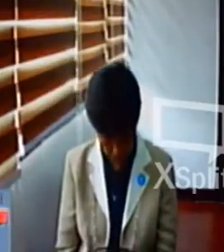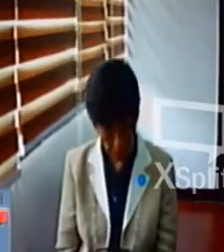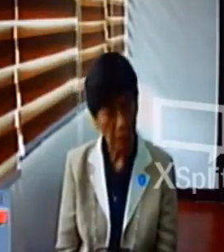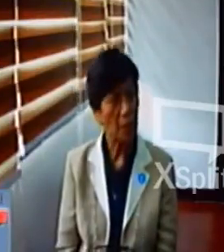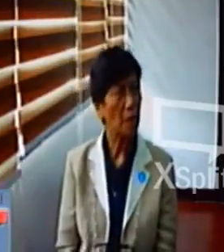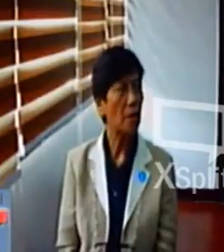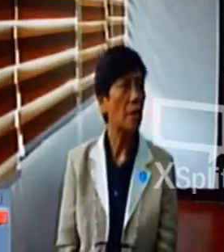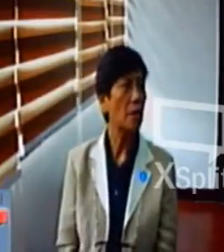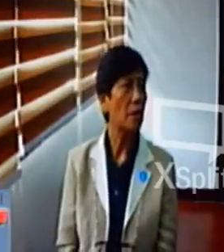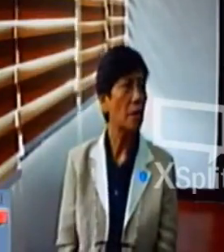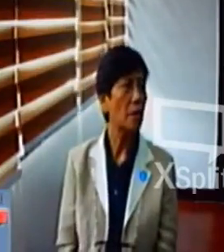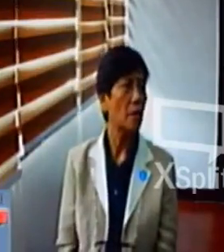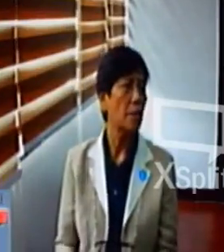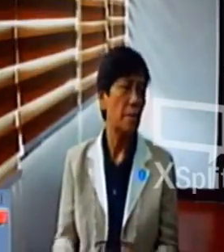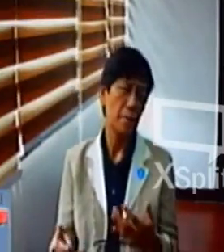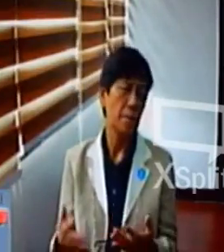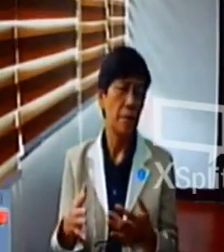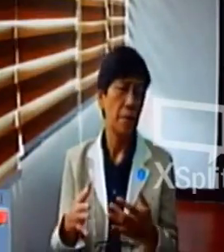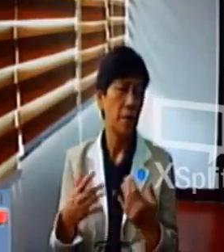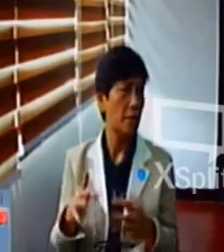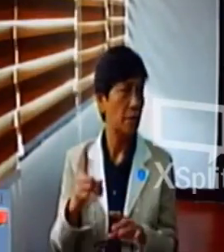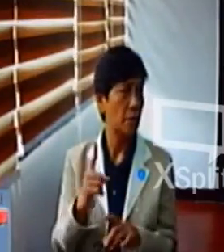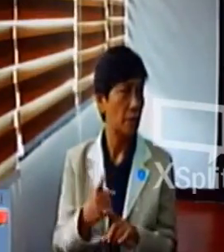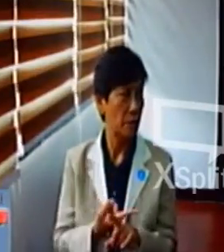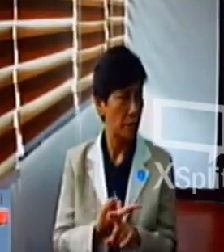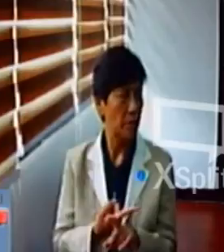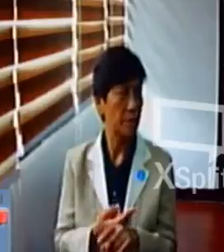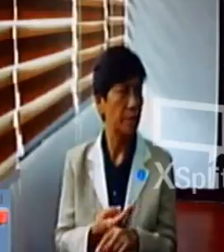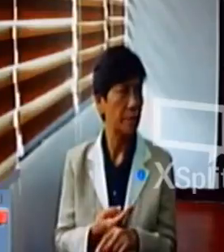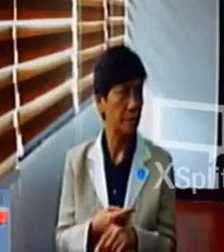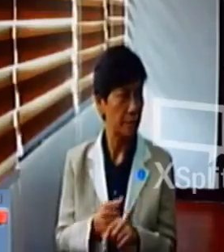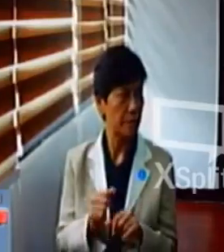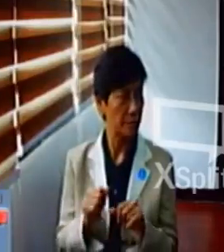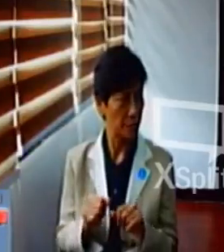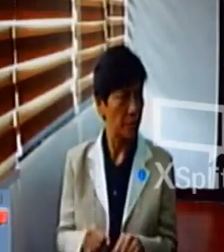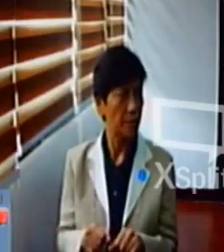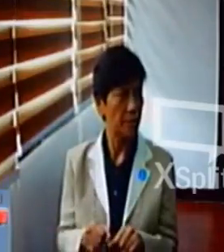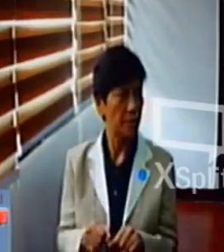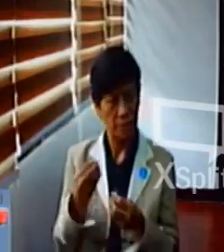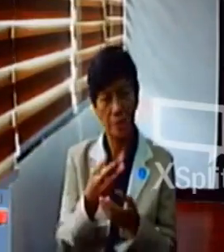in a month's time. I'm going to ask the primary author to give me a PDF copy.